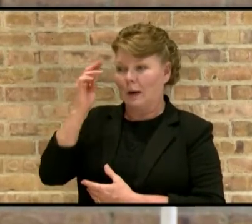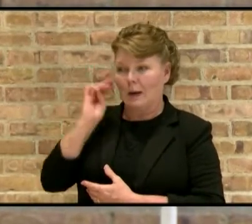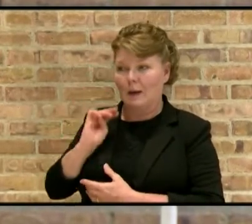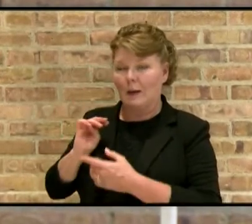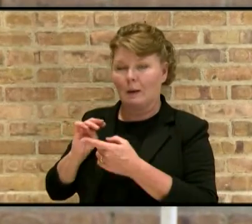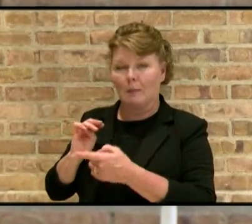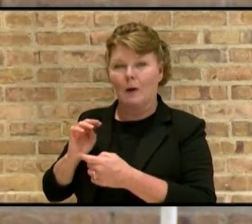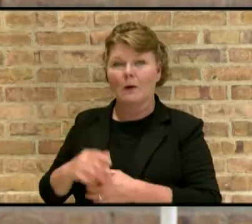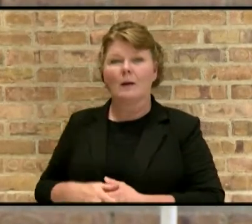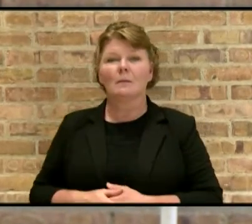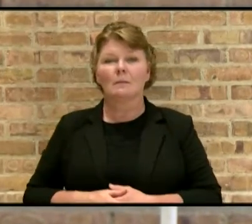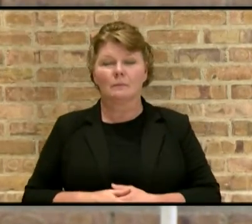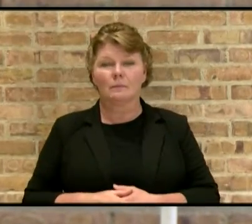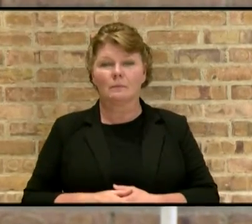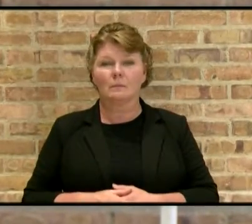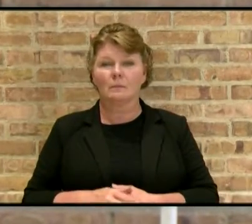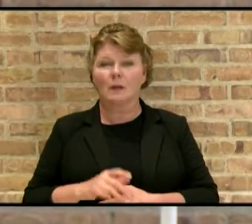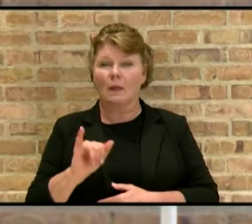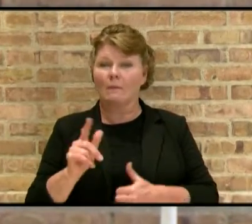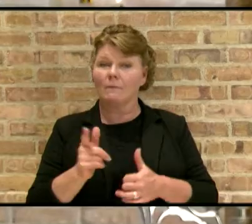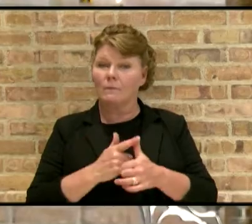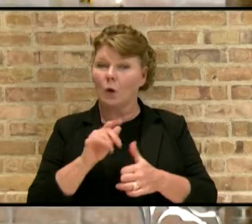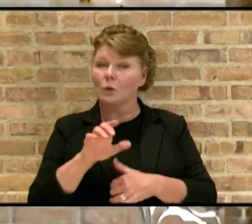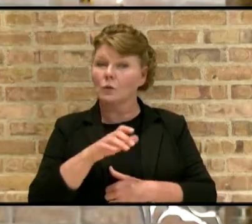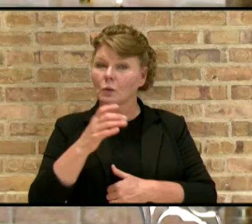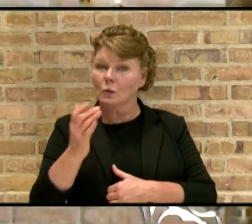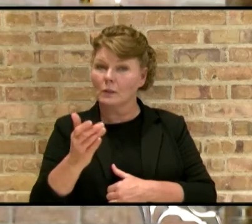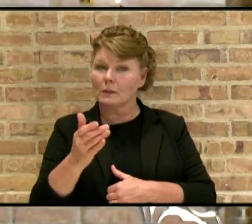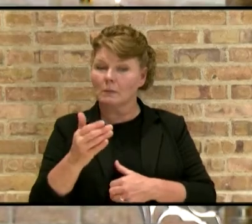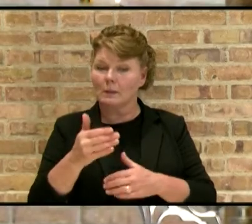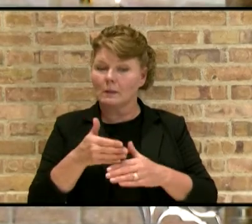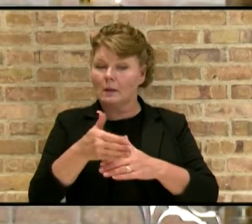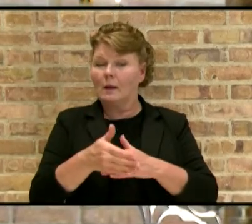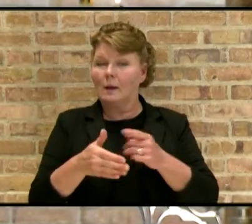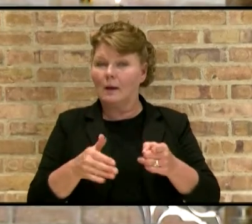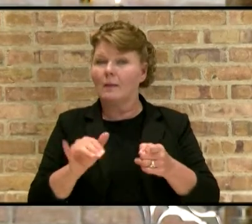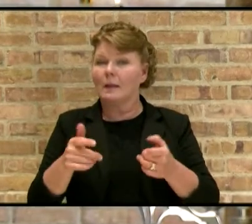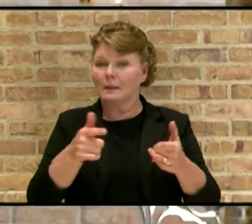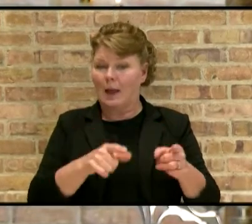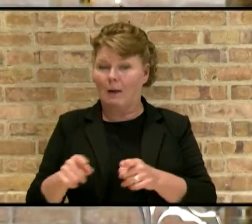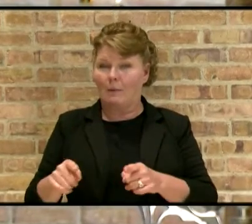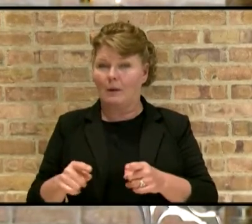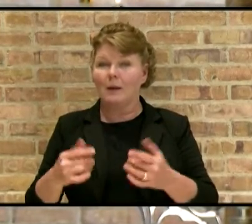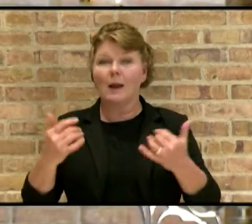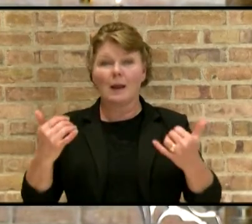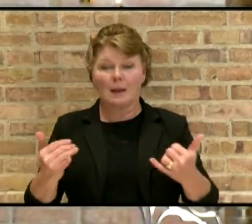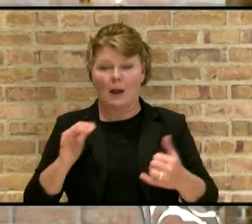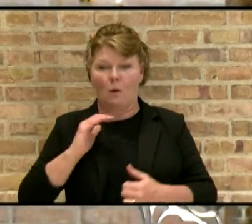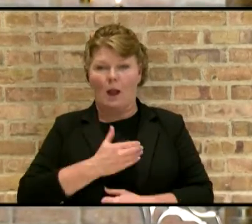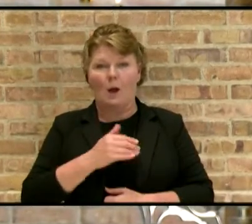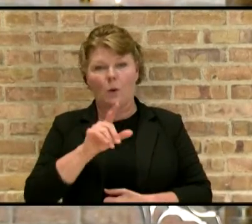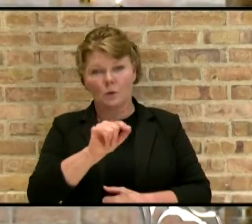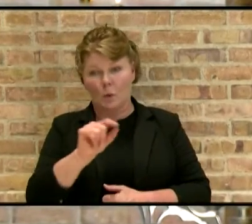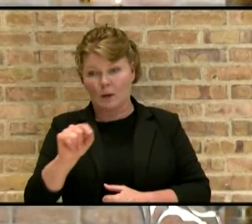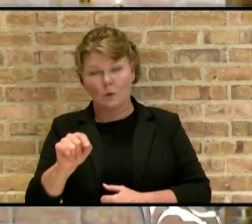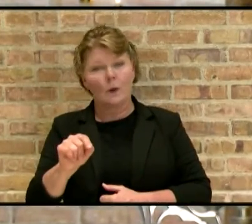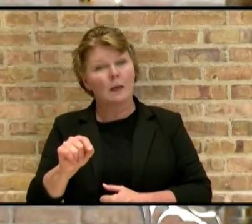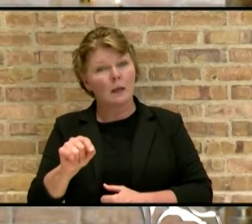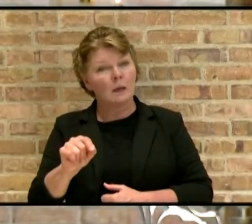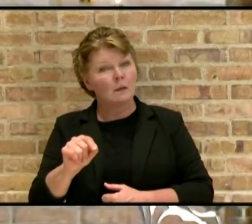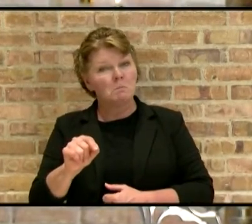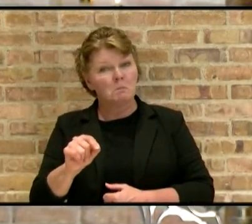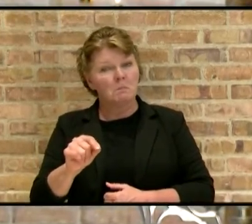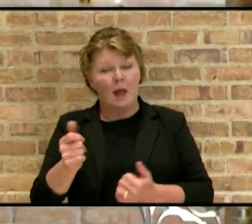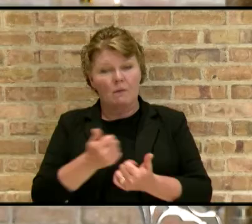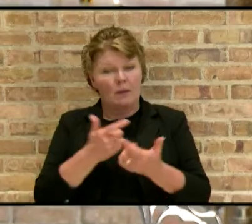other side of the first Christmas. With all of the other things that have happened in 2020, we still celebrate